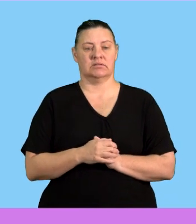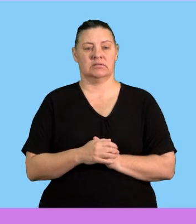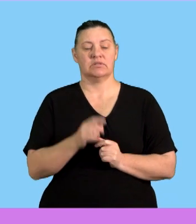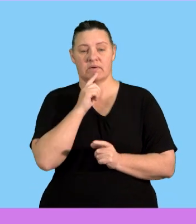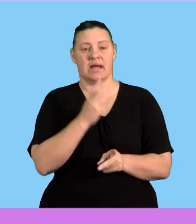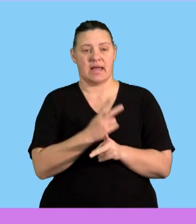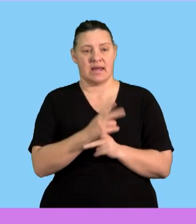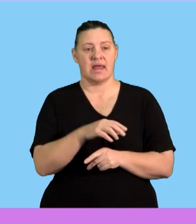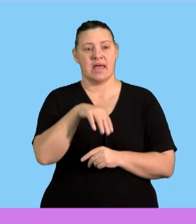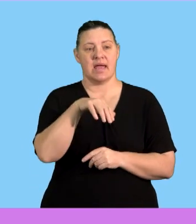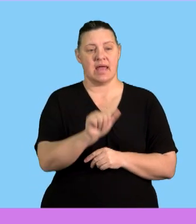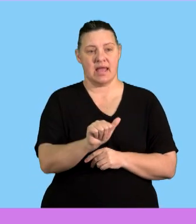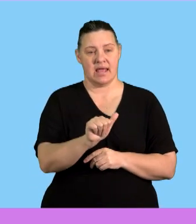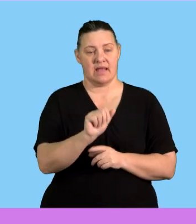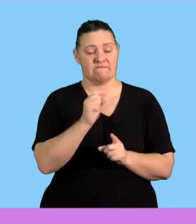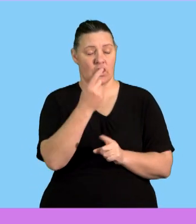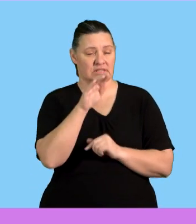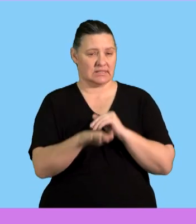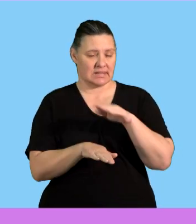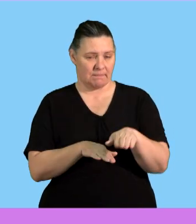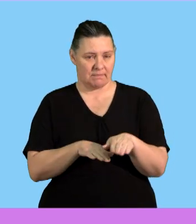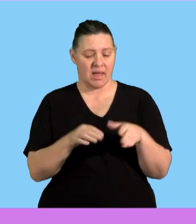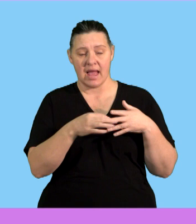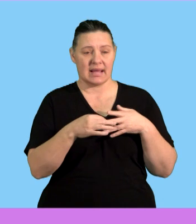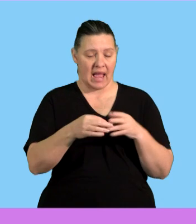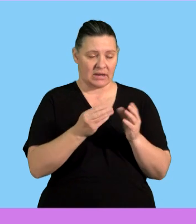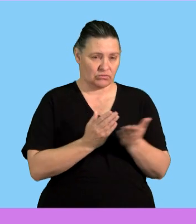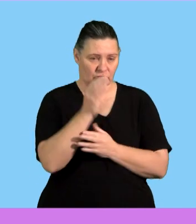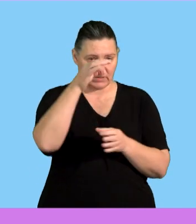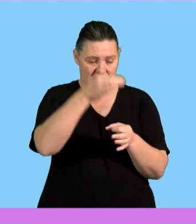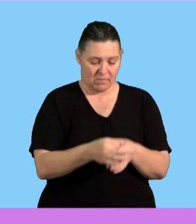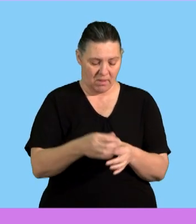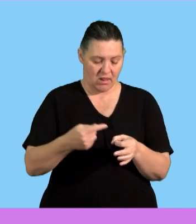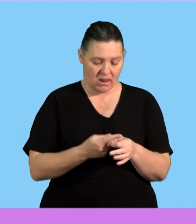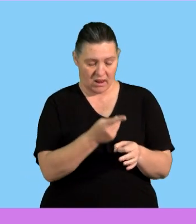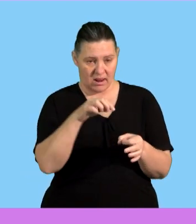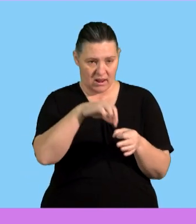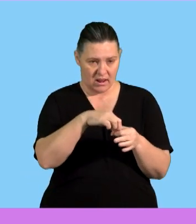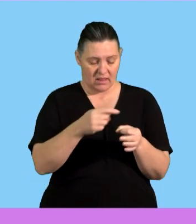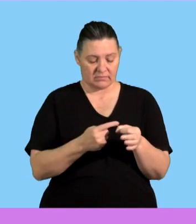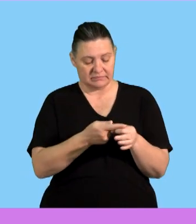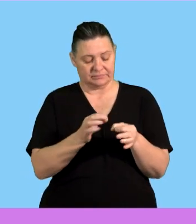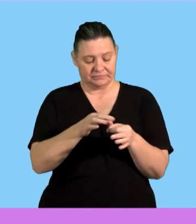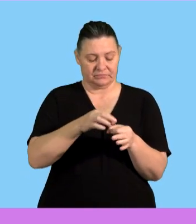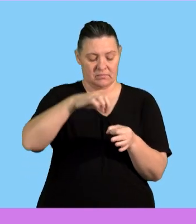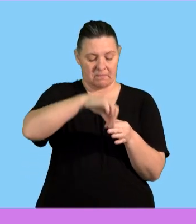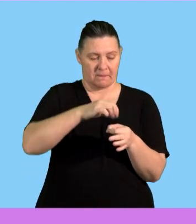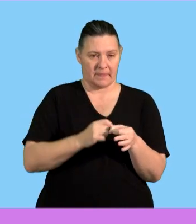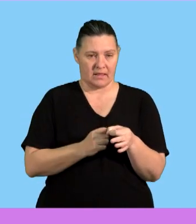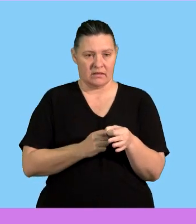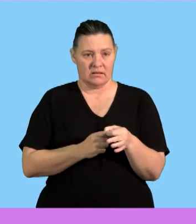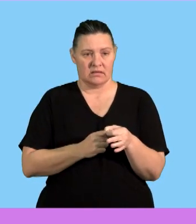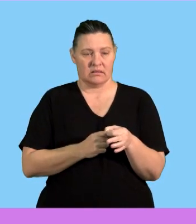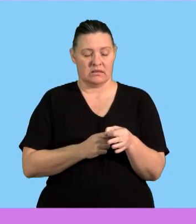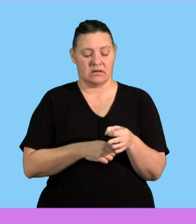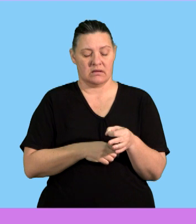run through this again. A is the first step where we guide the cotton thread into the bobbin hole, as we can see here.